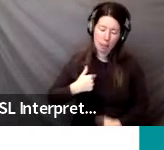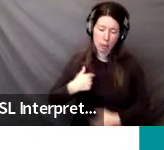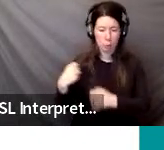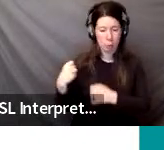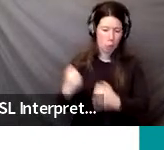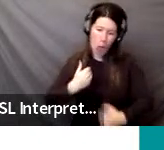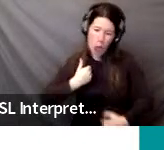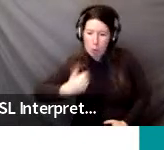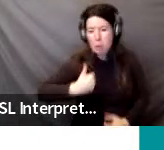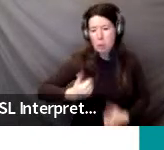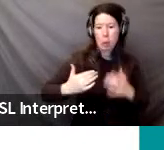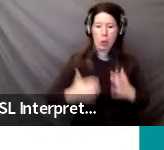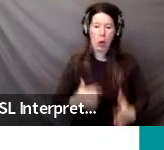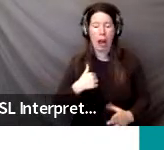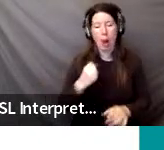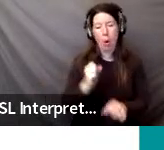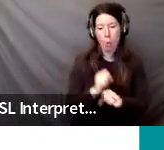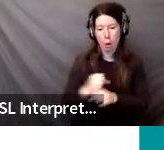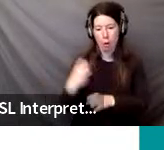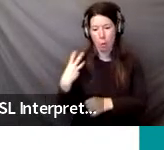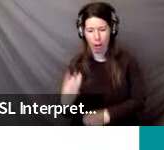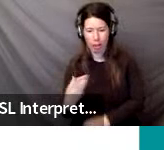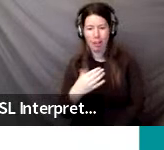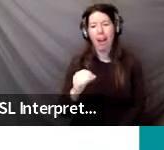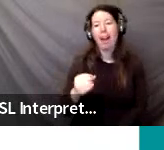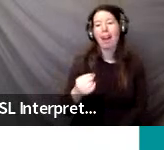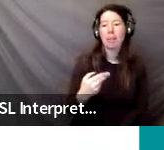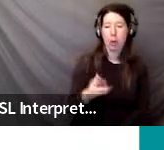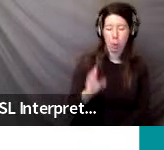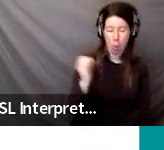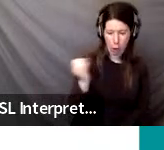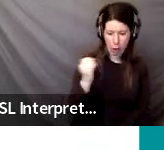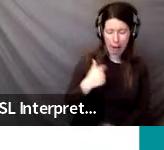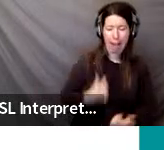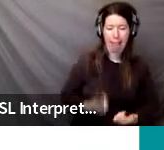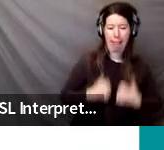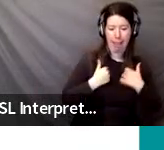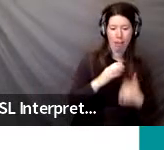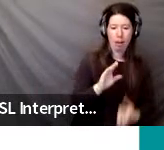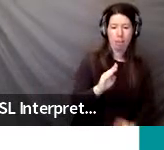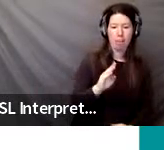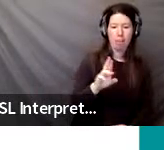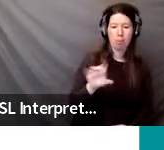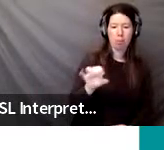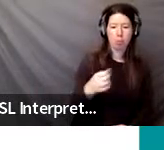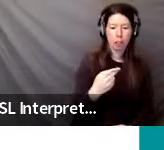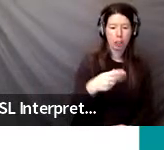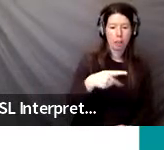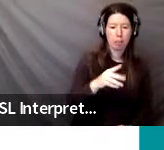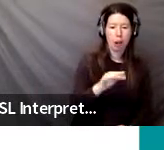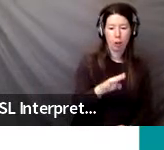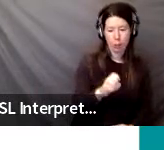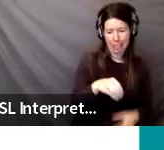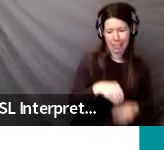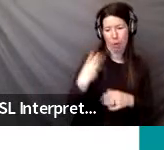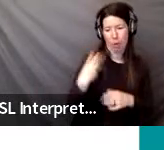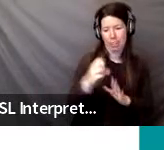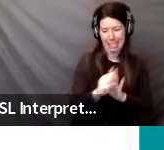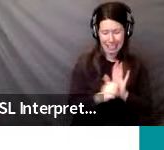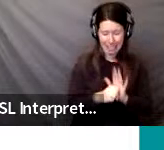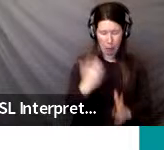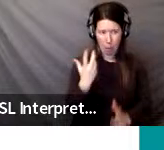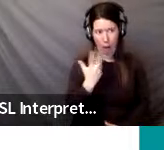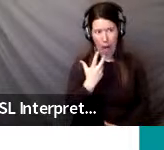Washington County in Hillsboro, Oregon. I live in Brush Prairie in Washington State. So it's an amazing